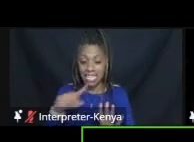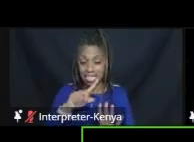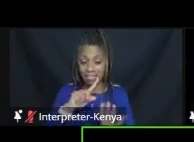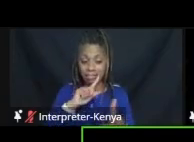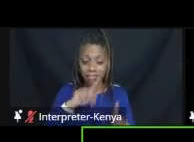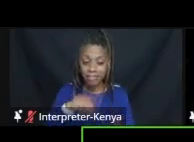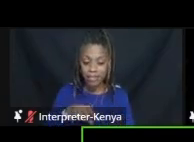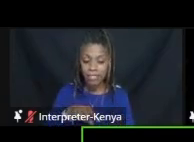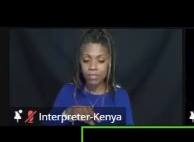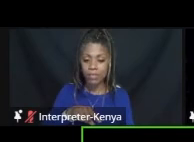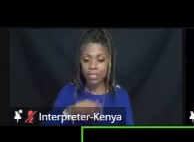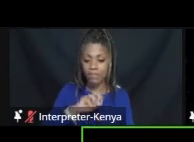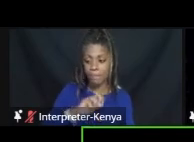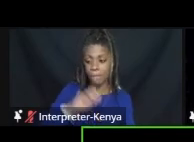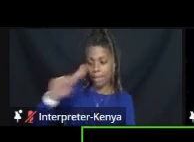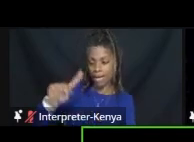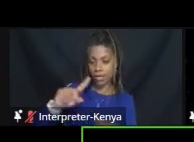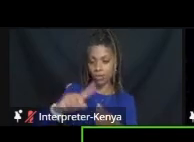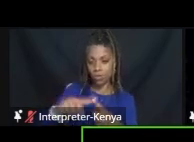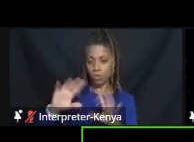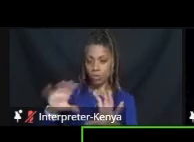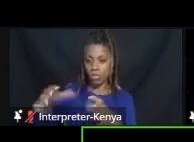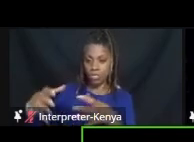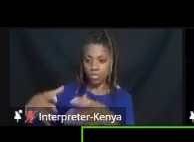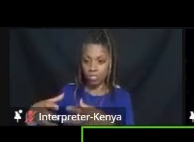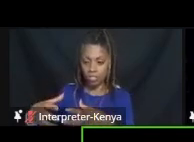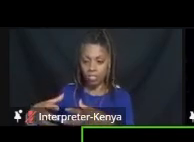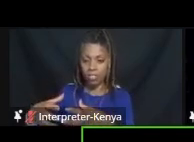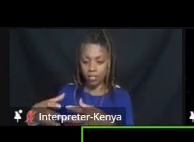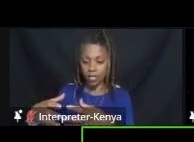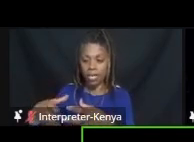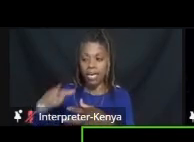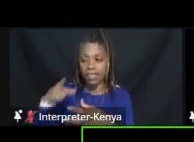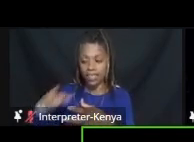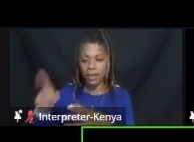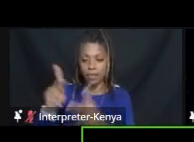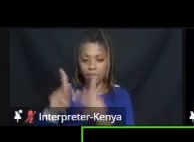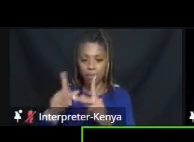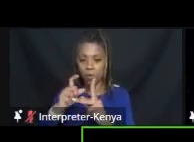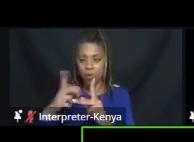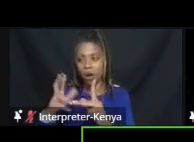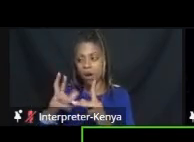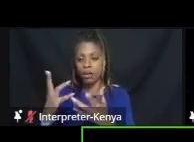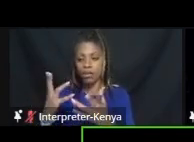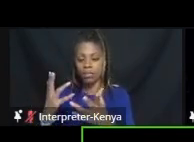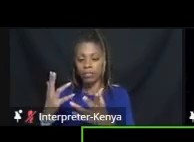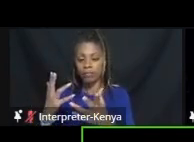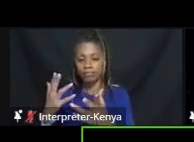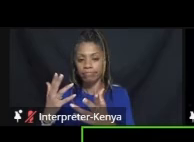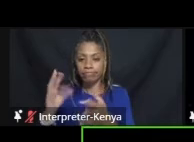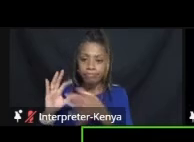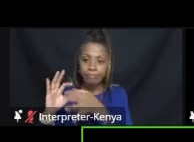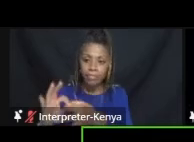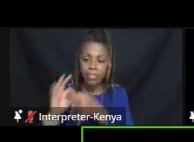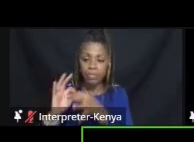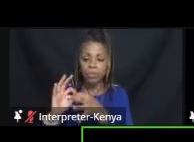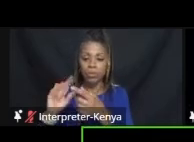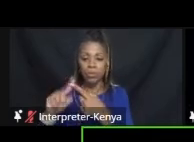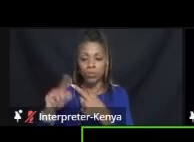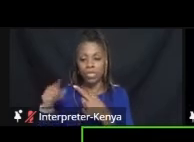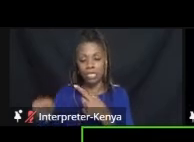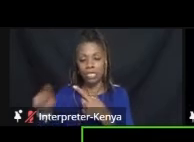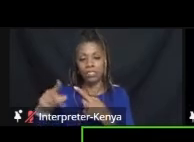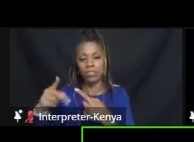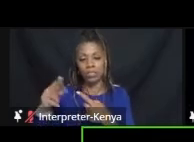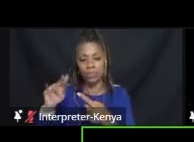that user group, because those are the people closest to these profiles. And the second one is, in the final product, be transparent about